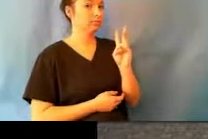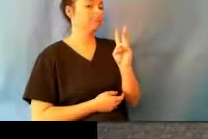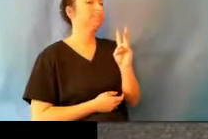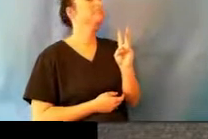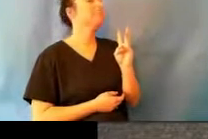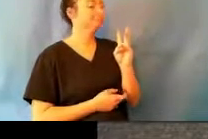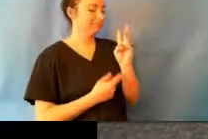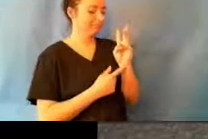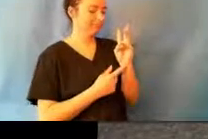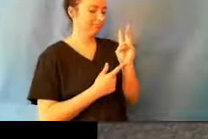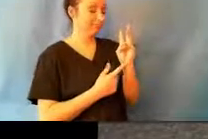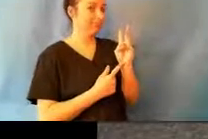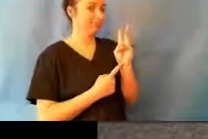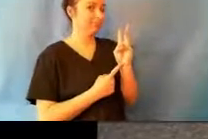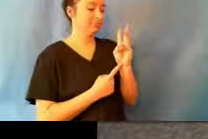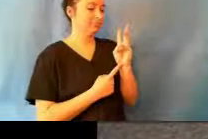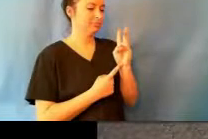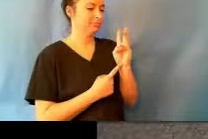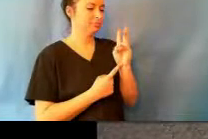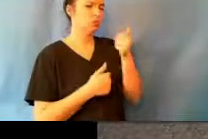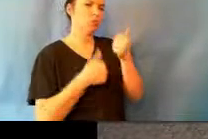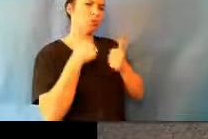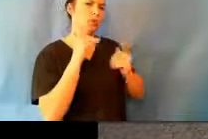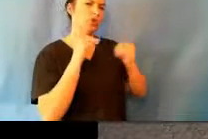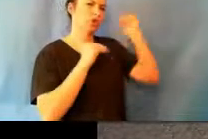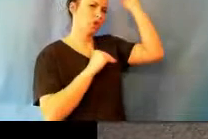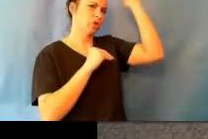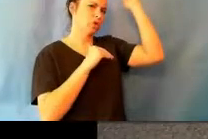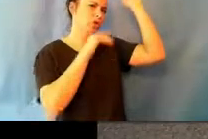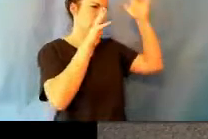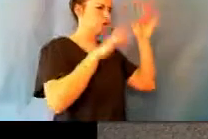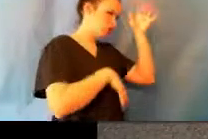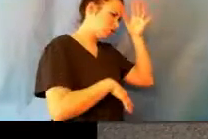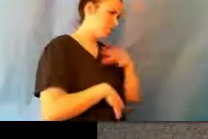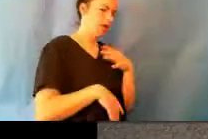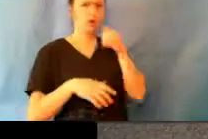is 6 units tall. Who is taller, the snowman or the little girl?